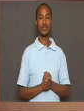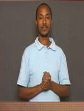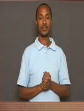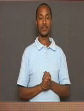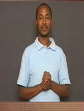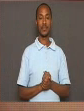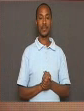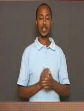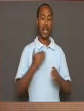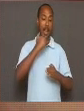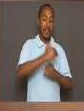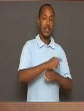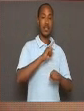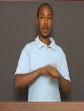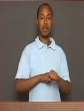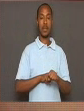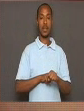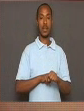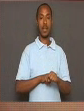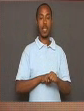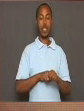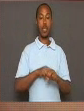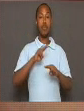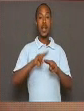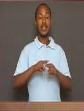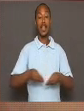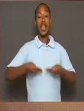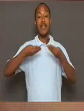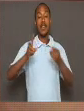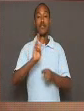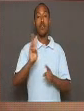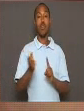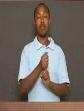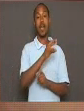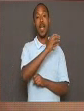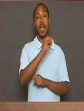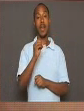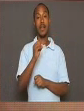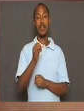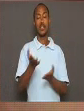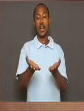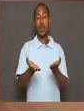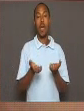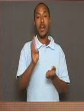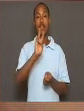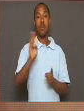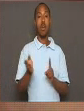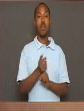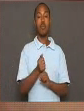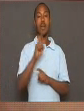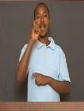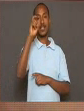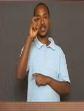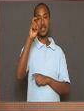The next step is to place the given volume and the required volume,